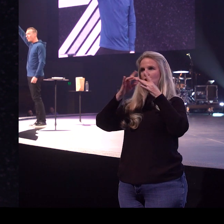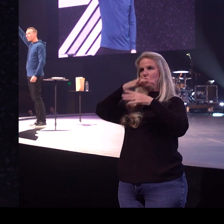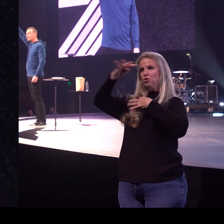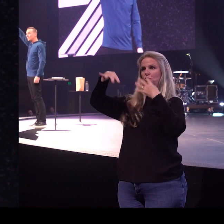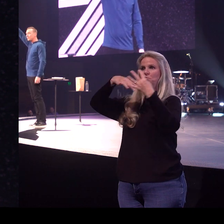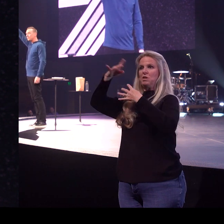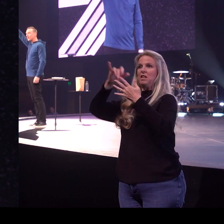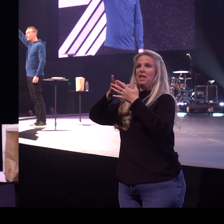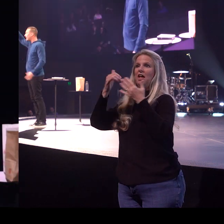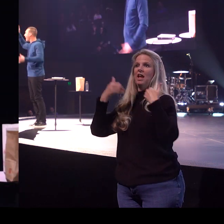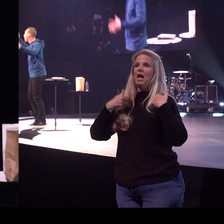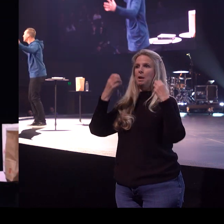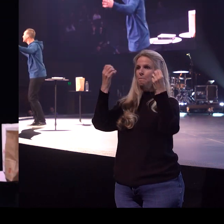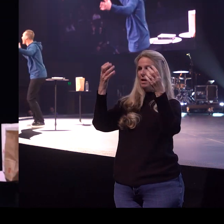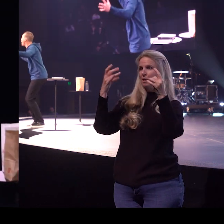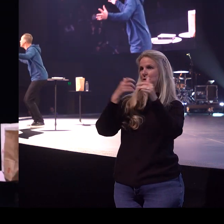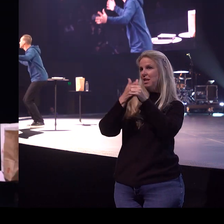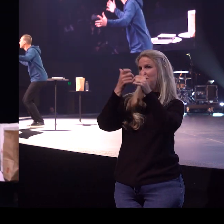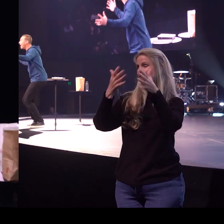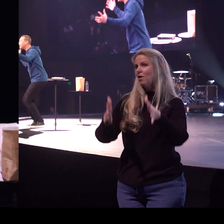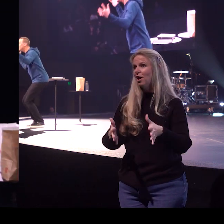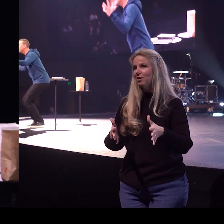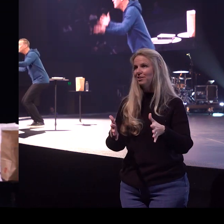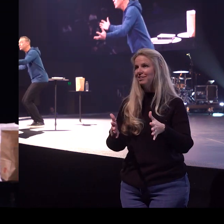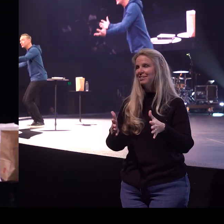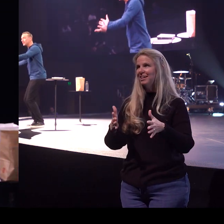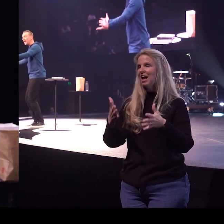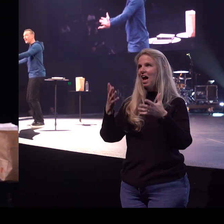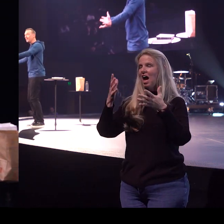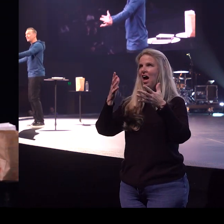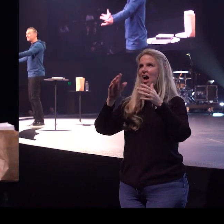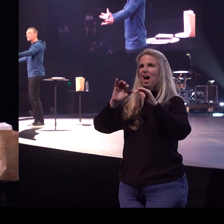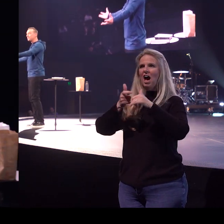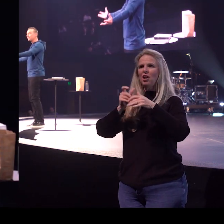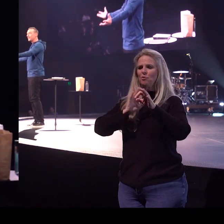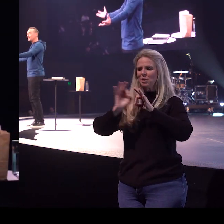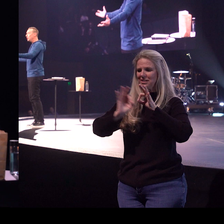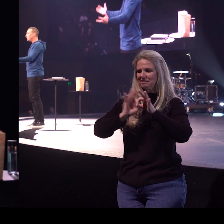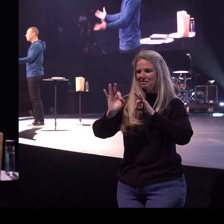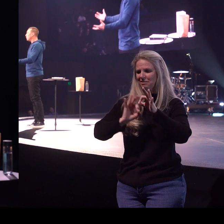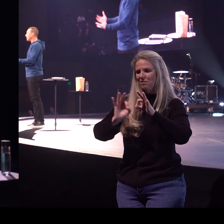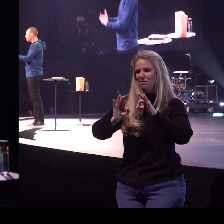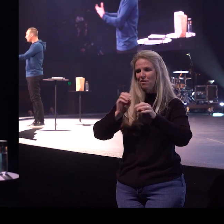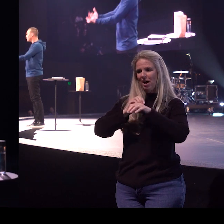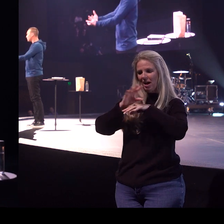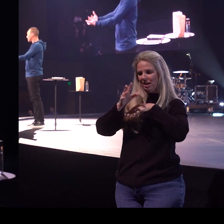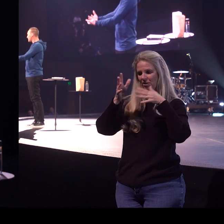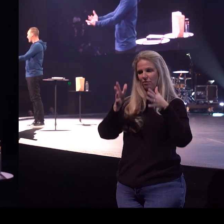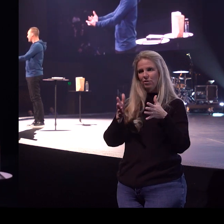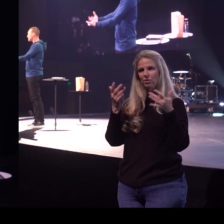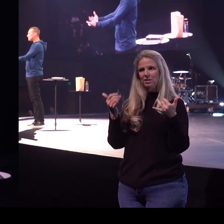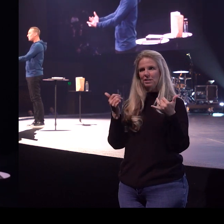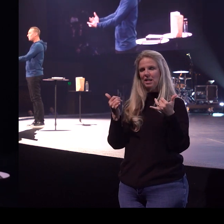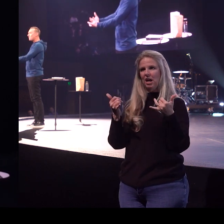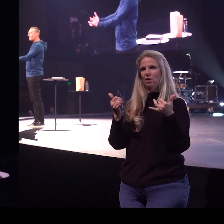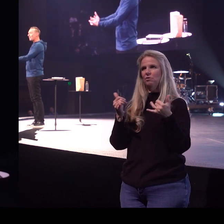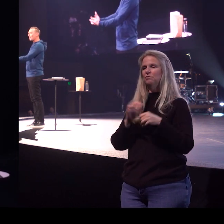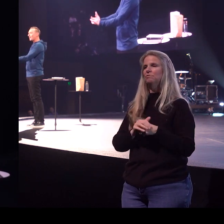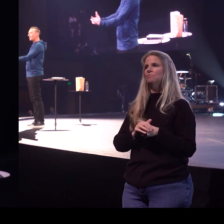there? Like how is that how we define influencer today? You know what an influencer is today?